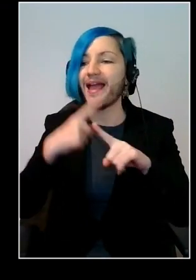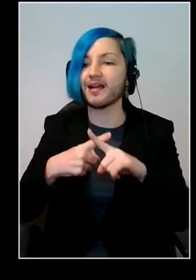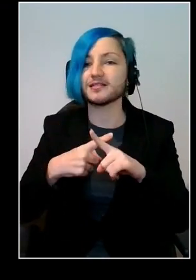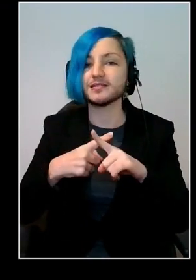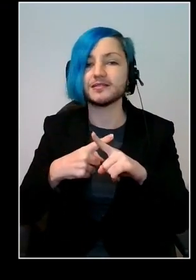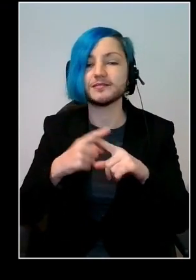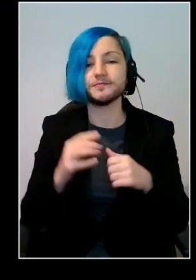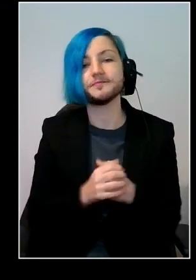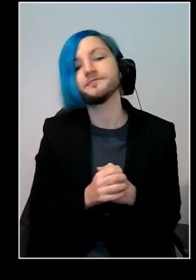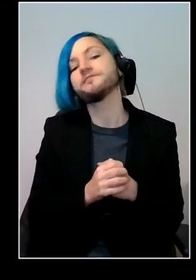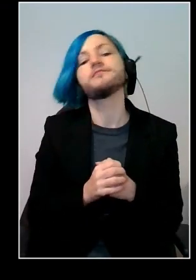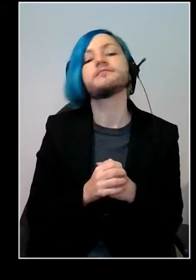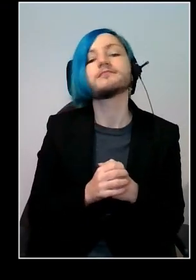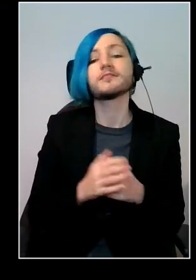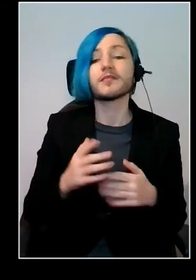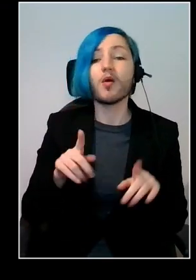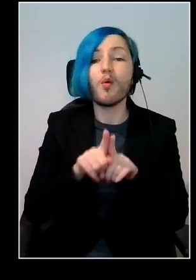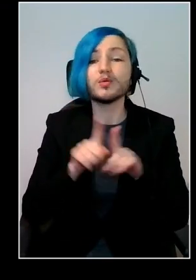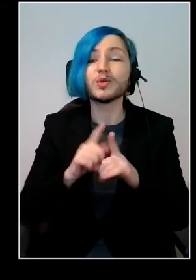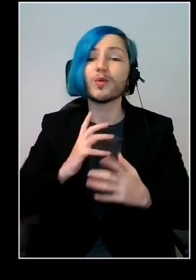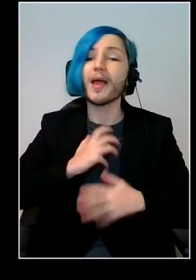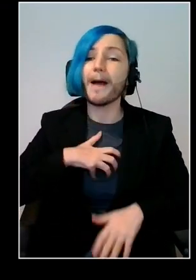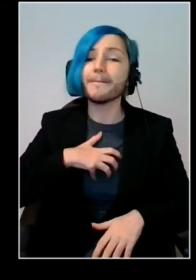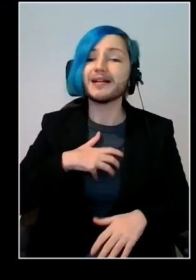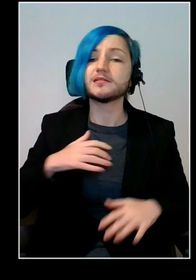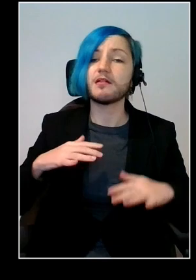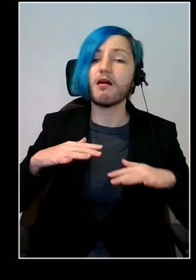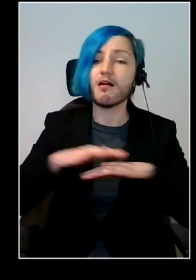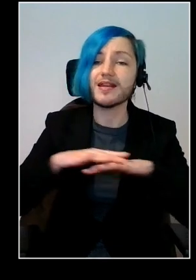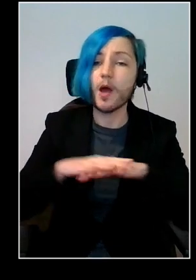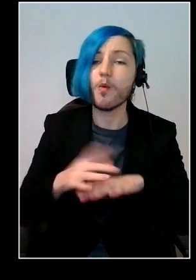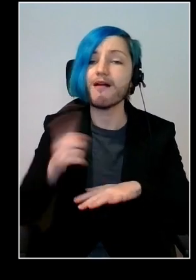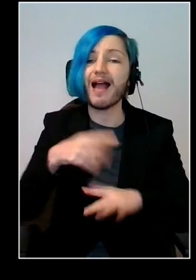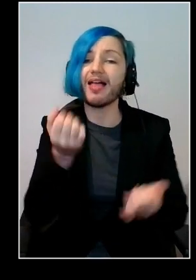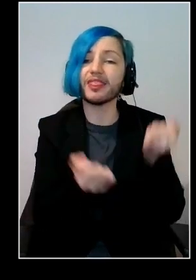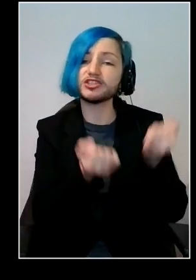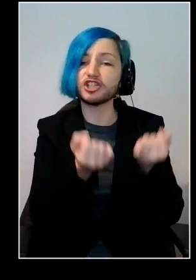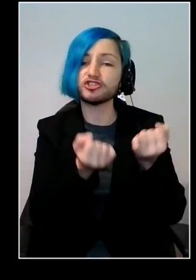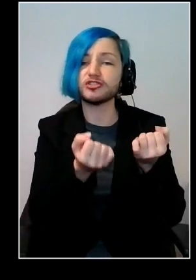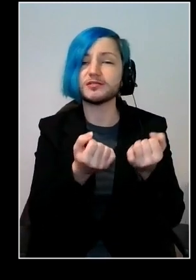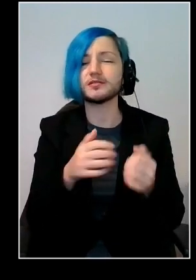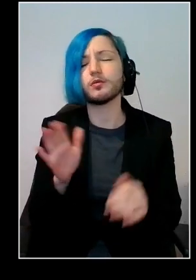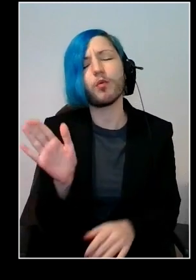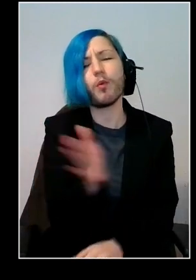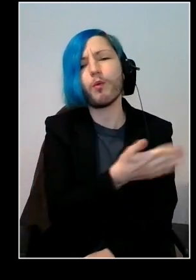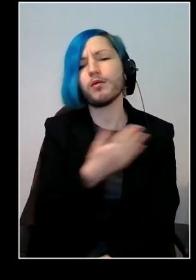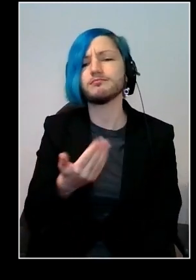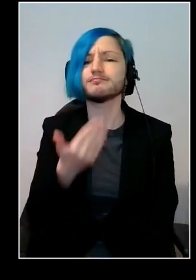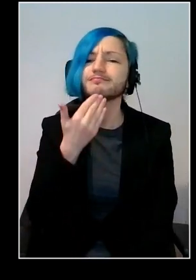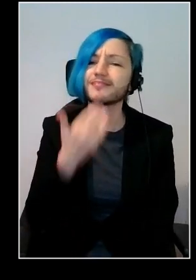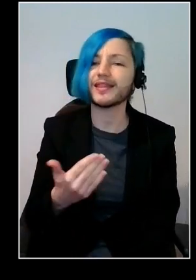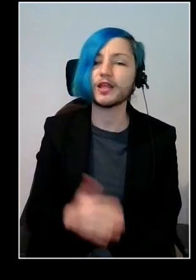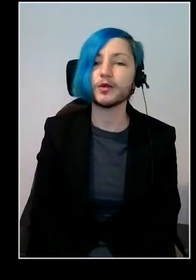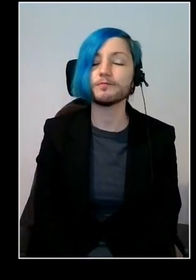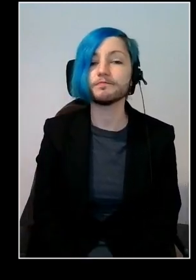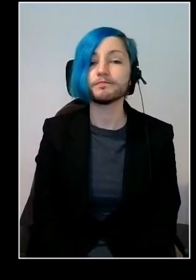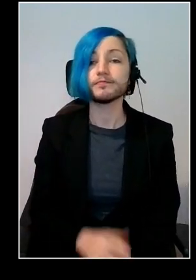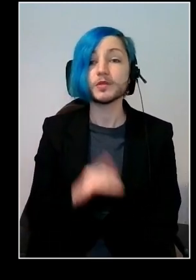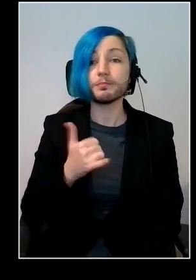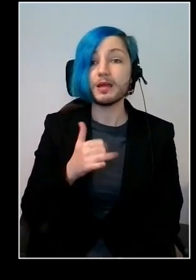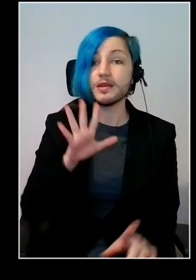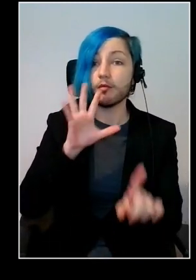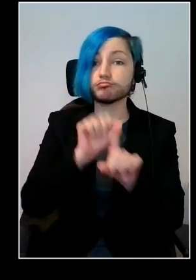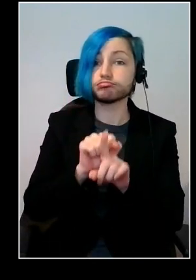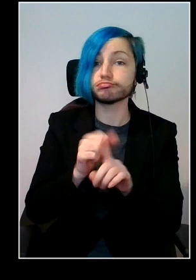or indeed the judges. So thank you to all of you for helping to make today so incredibly special. You may have noticed I'm joined on screen today by a